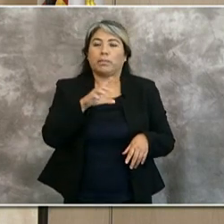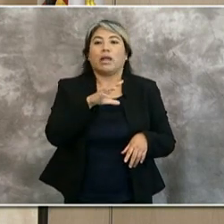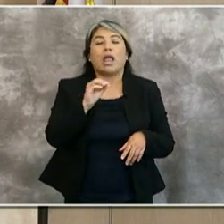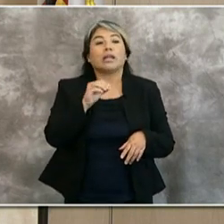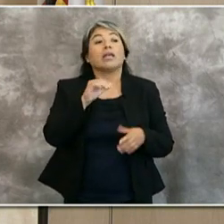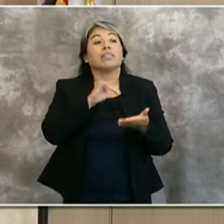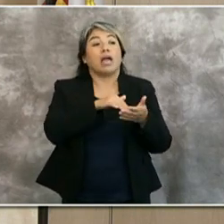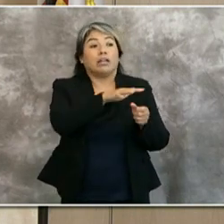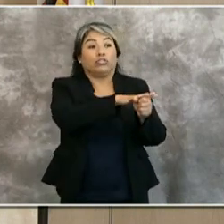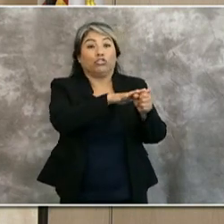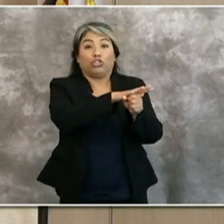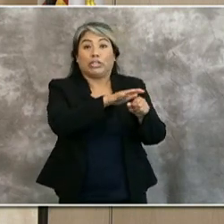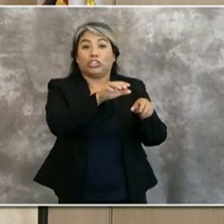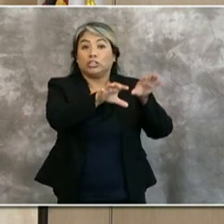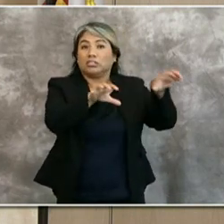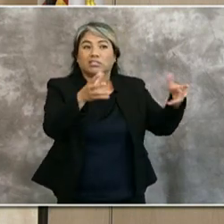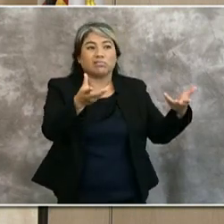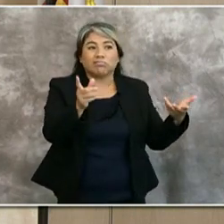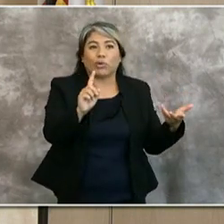the businesses are